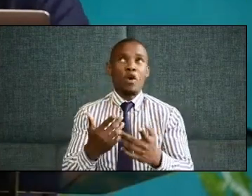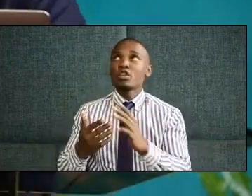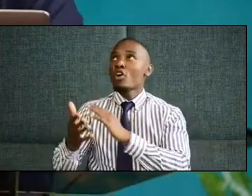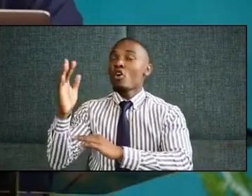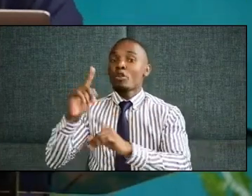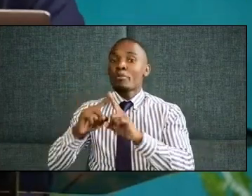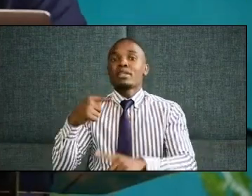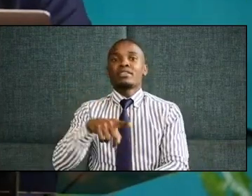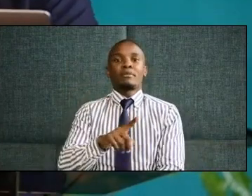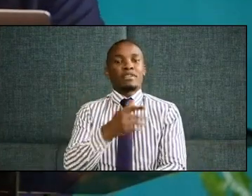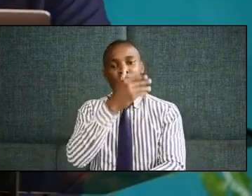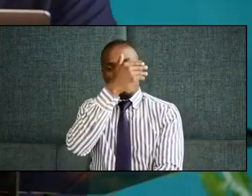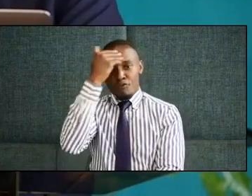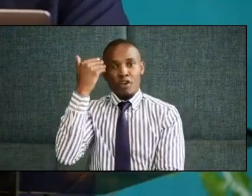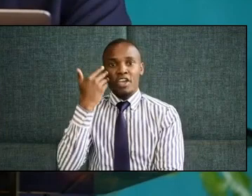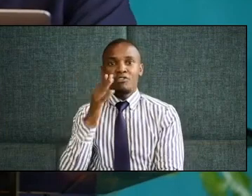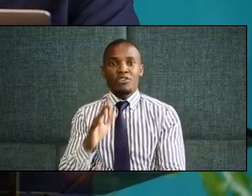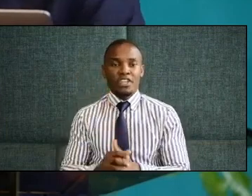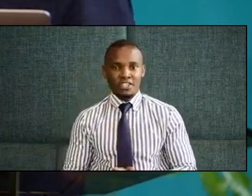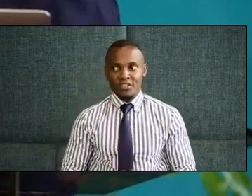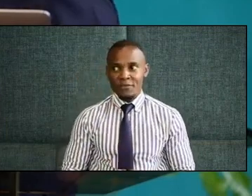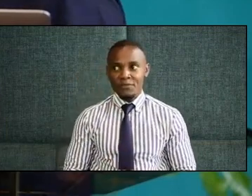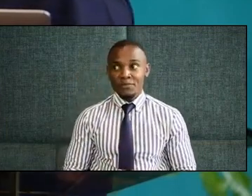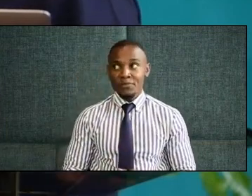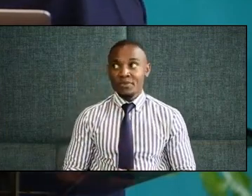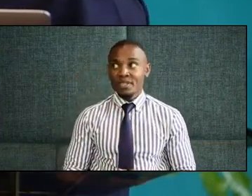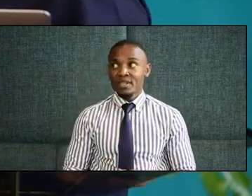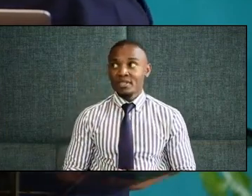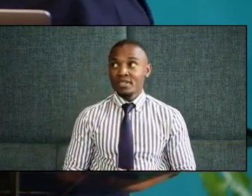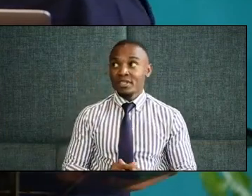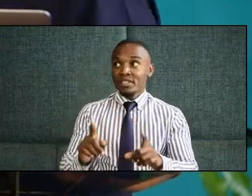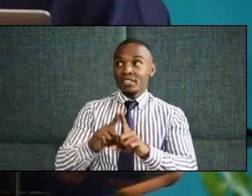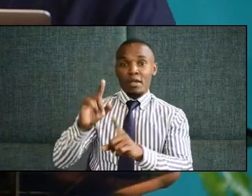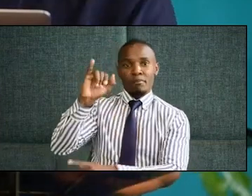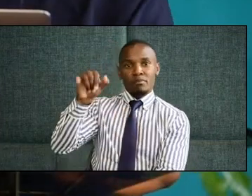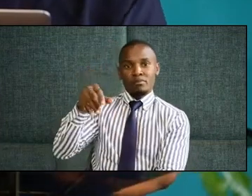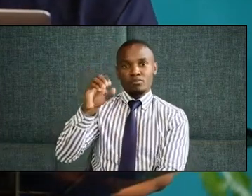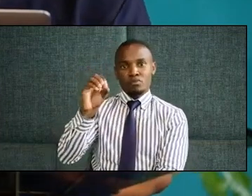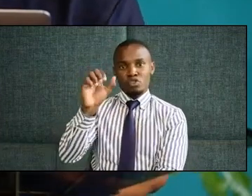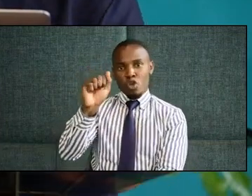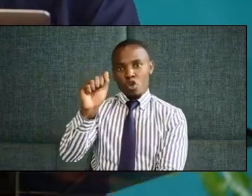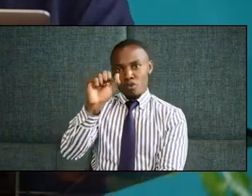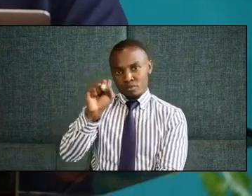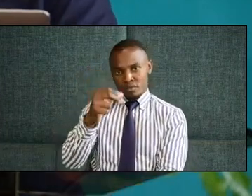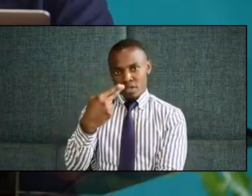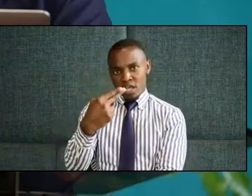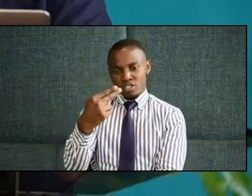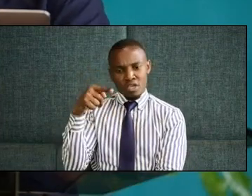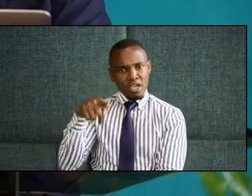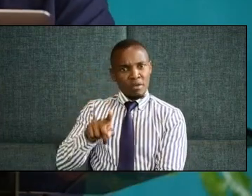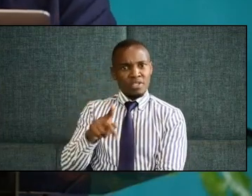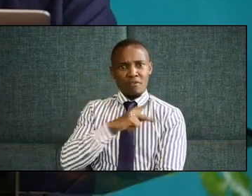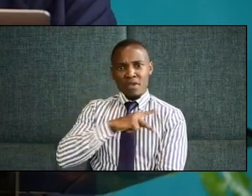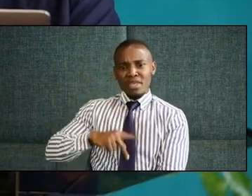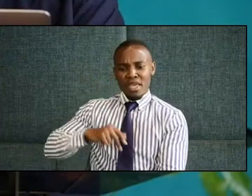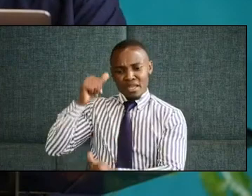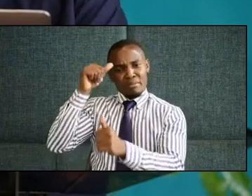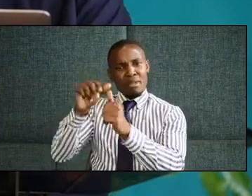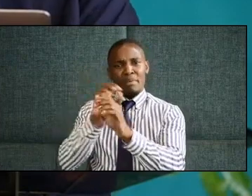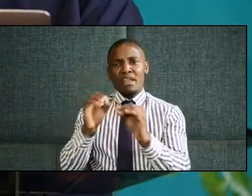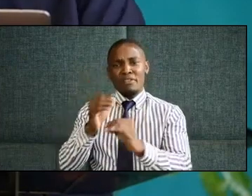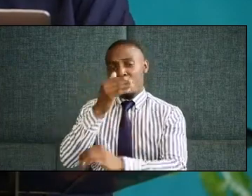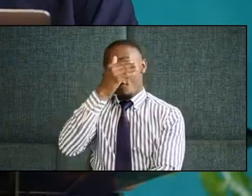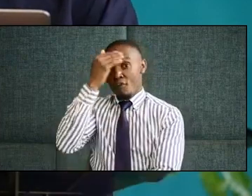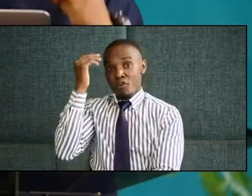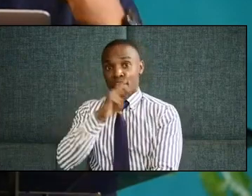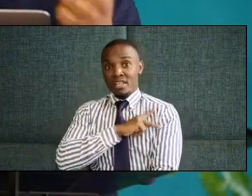forgotten. That's Josiah, Joash. The king did not remember. He forgot the